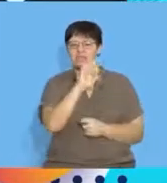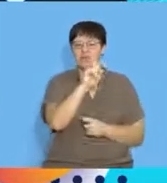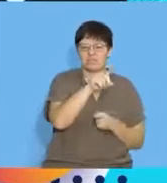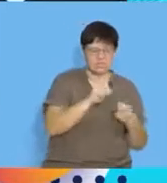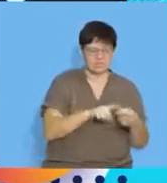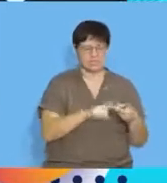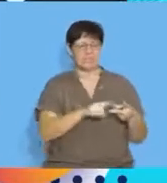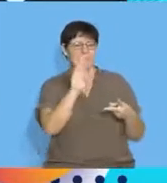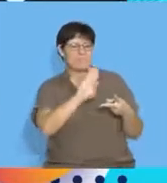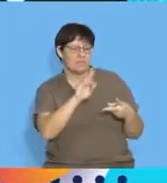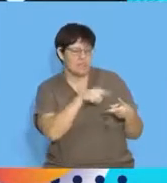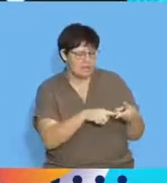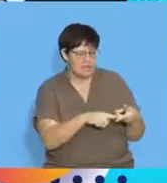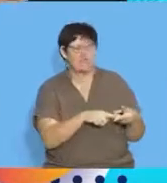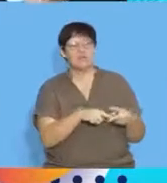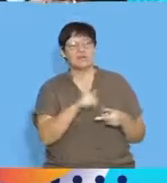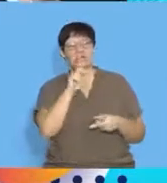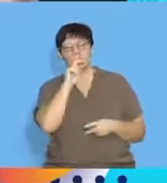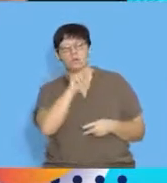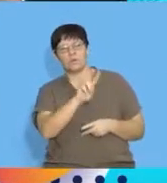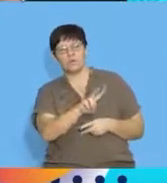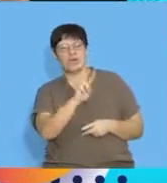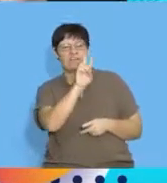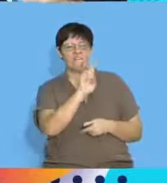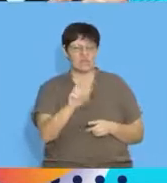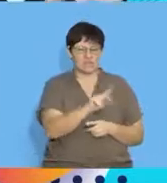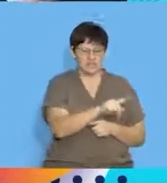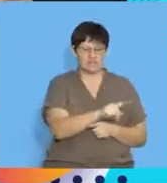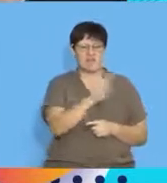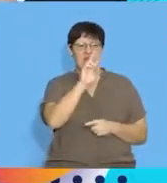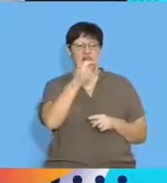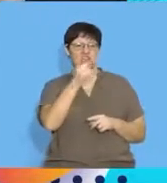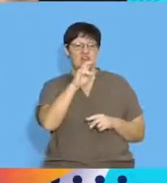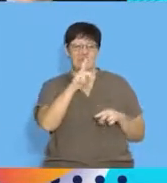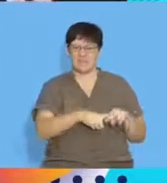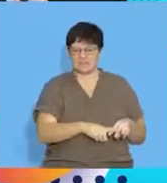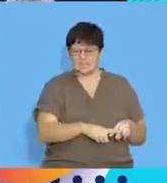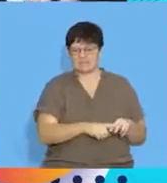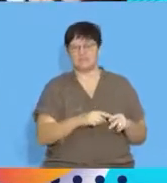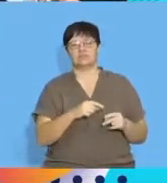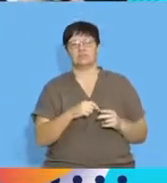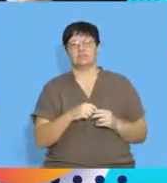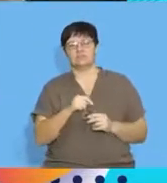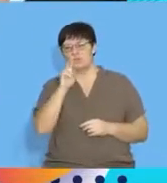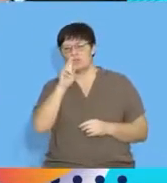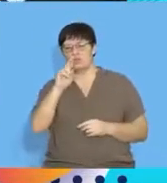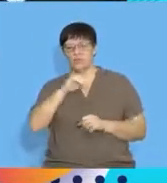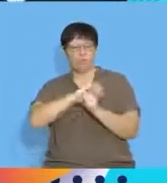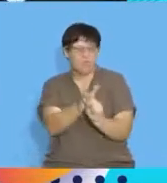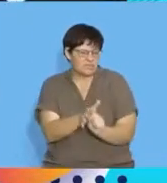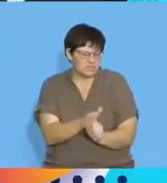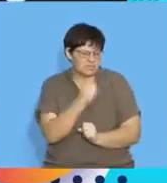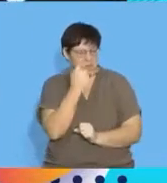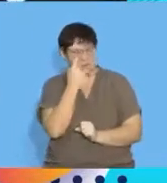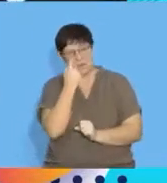compared to the bacteria, where we looked at the viruses, we looked at HIV, we could look at COVID. If we